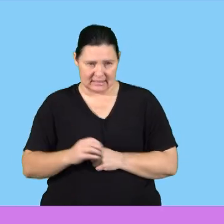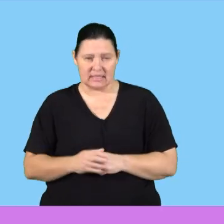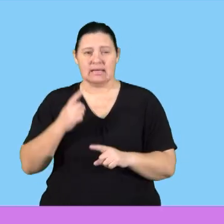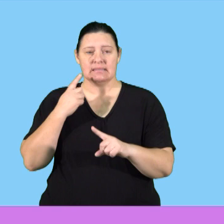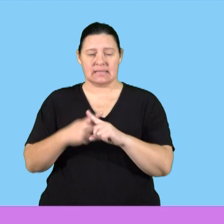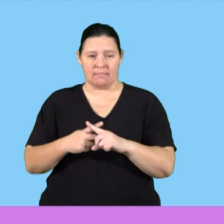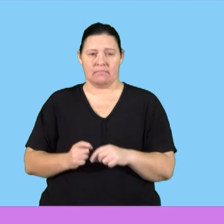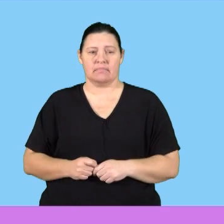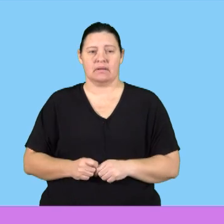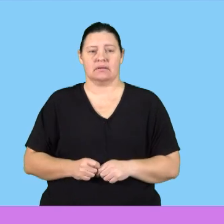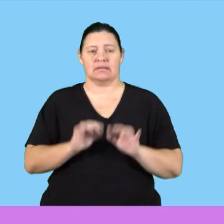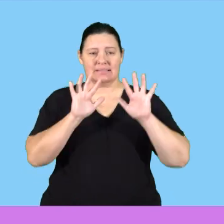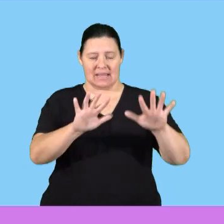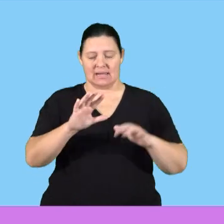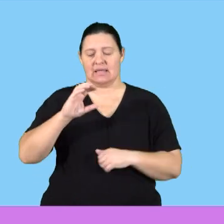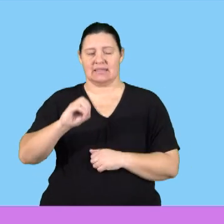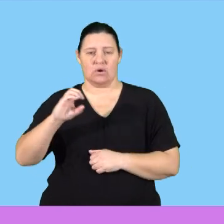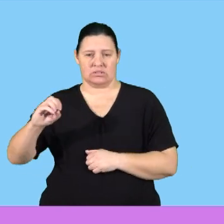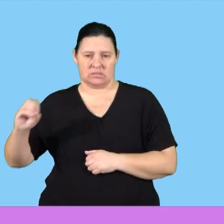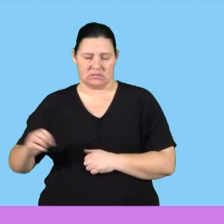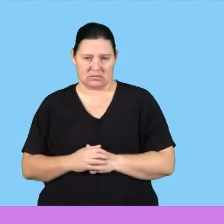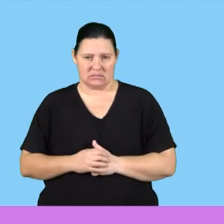100, and we multiply this by